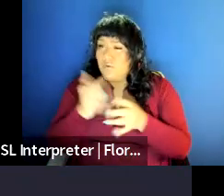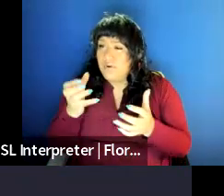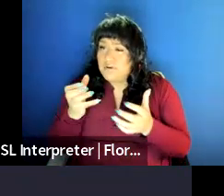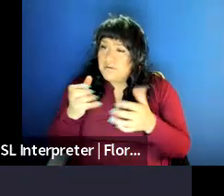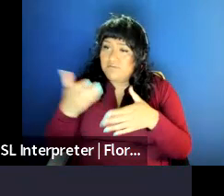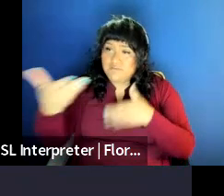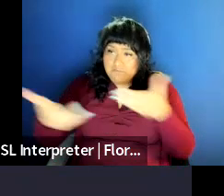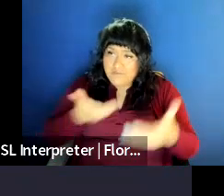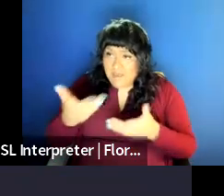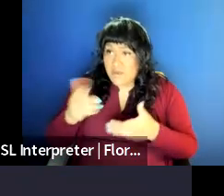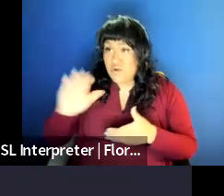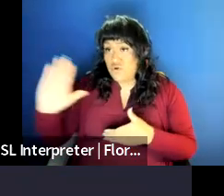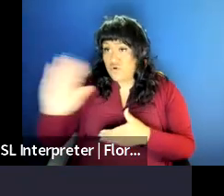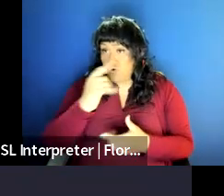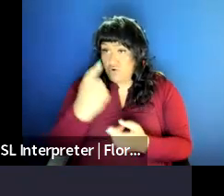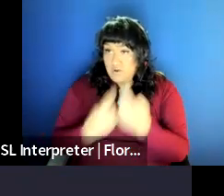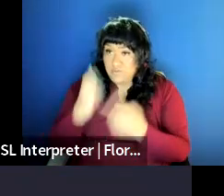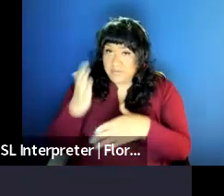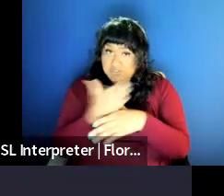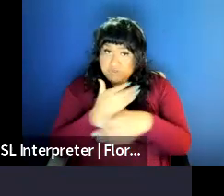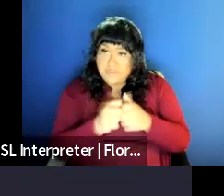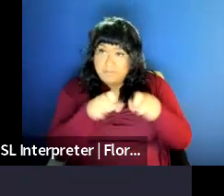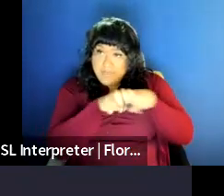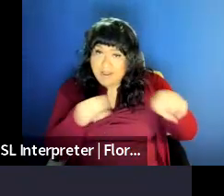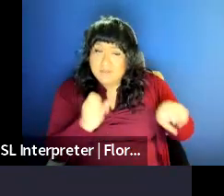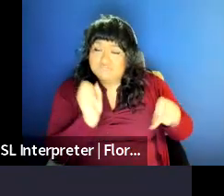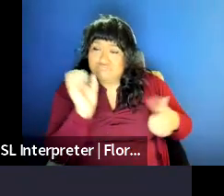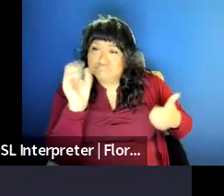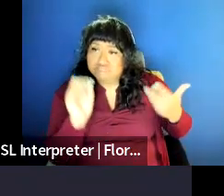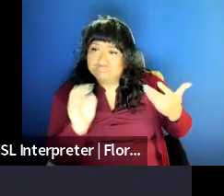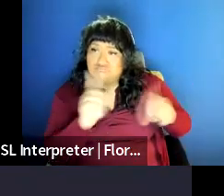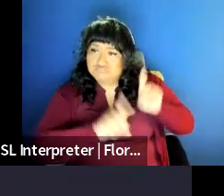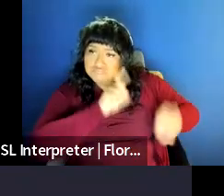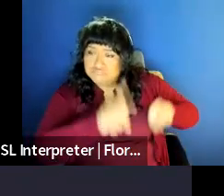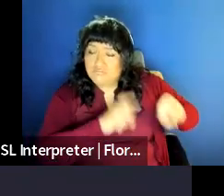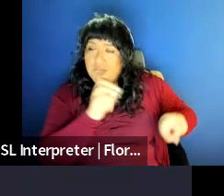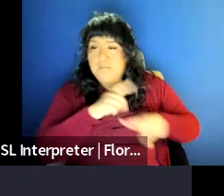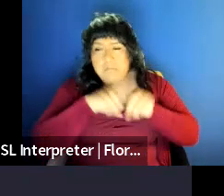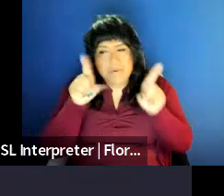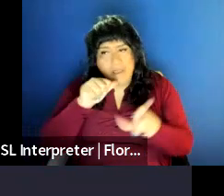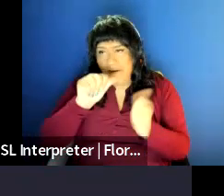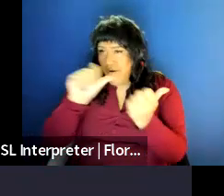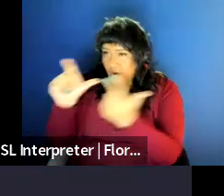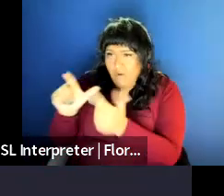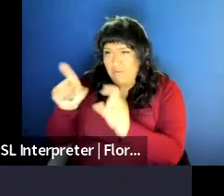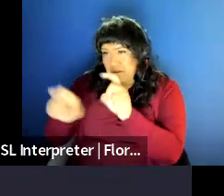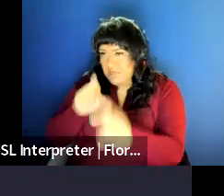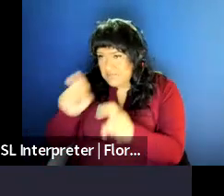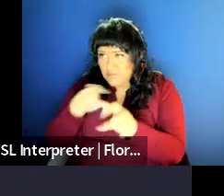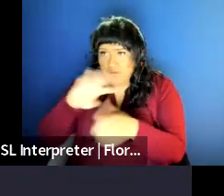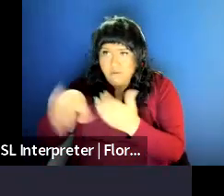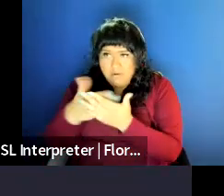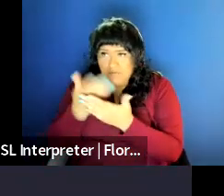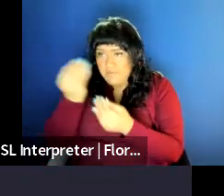with the panelists. We're not going to be able to get to everything, but we definitely save the chat. That anonymized version of the chat also goes out